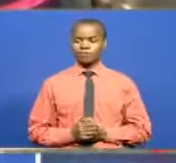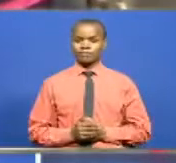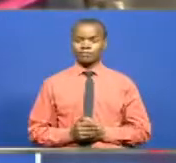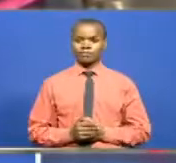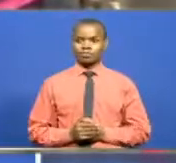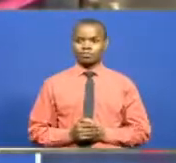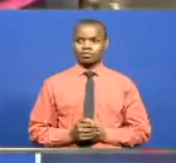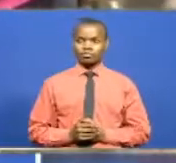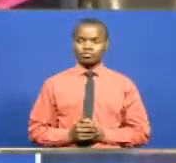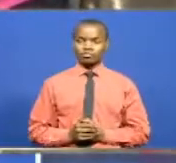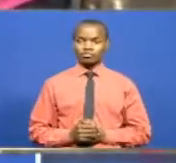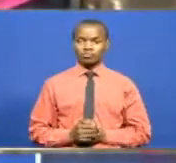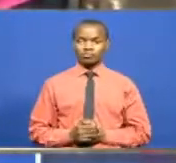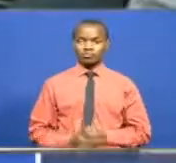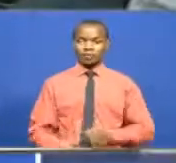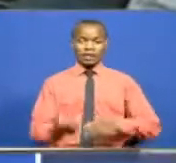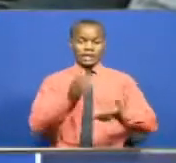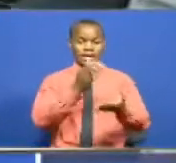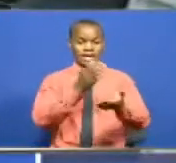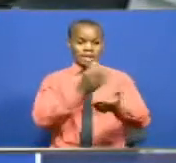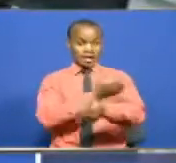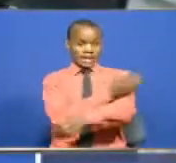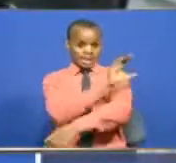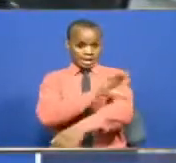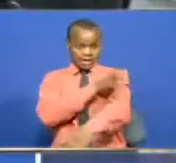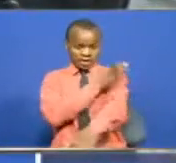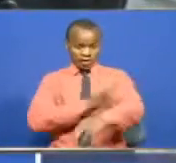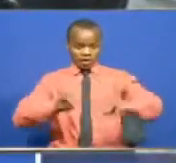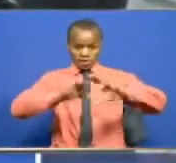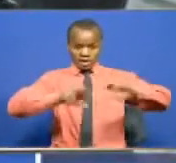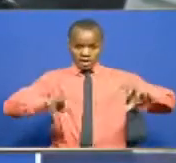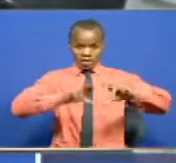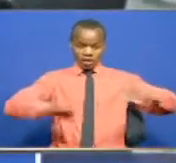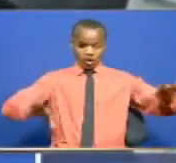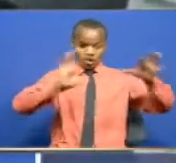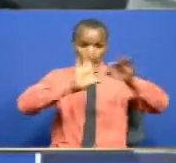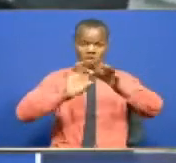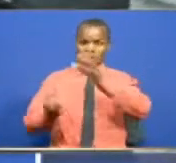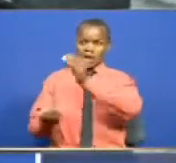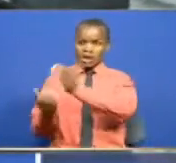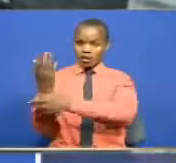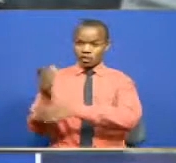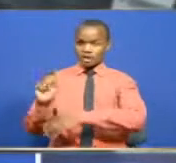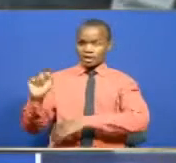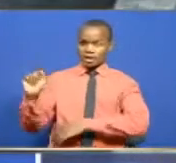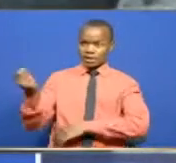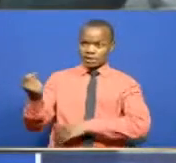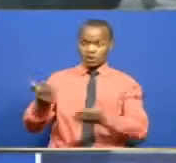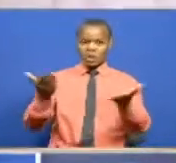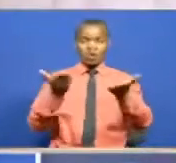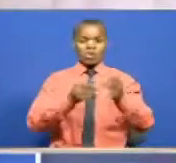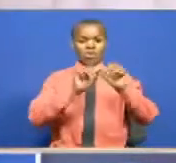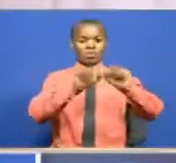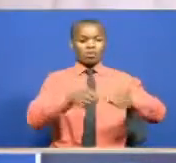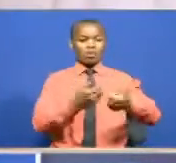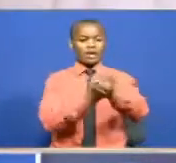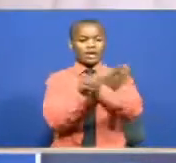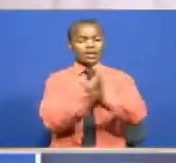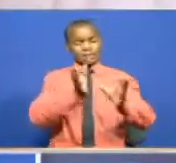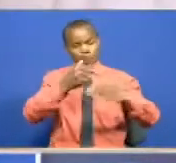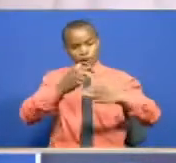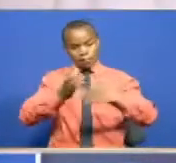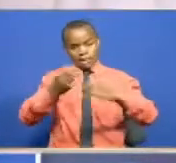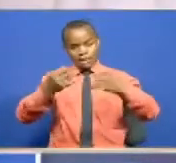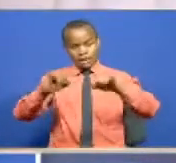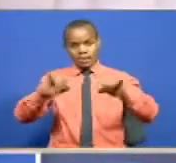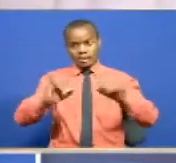A dedicated clinical research unit for cancer has been launched in Kenya that will spearhead cancer clinical trials. I realize that the